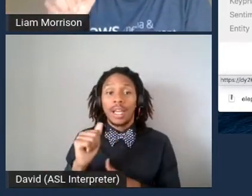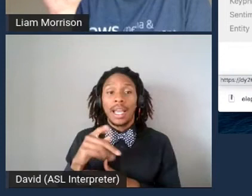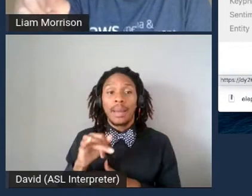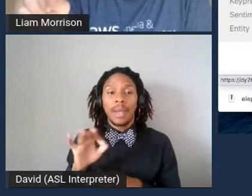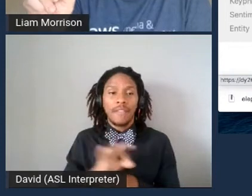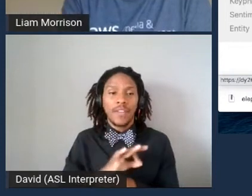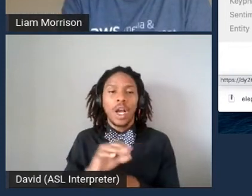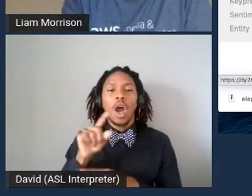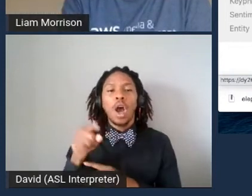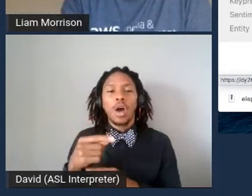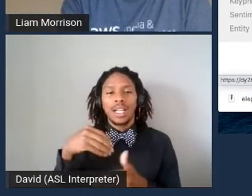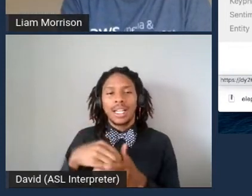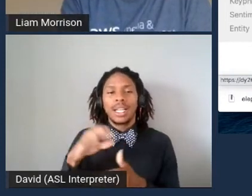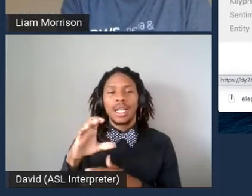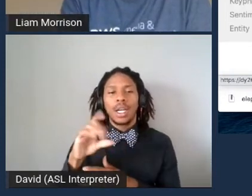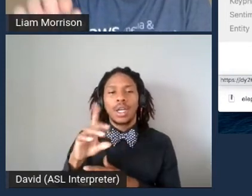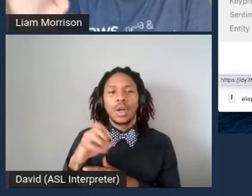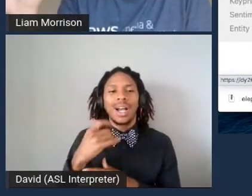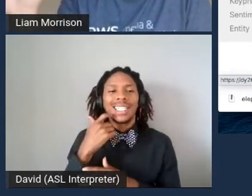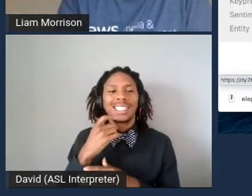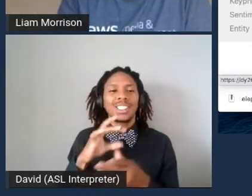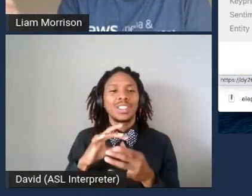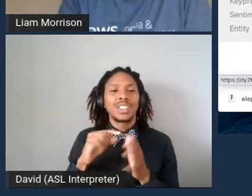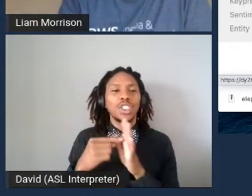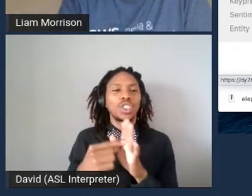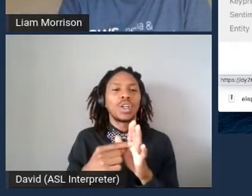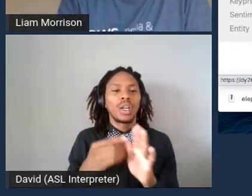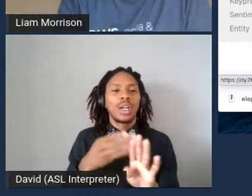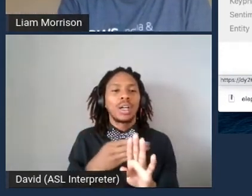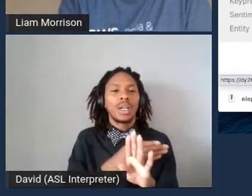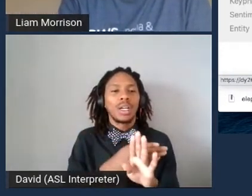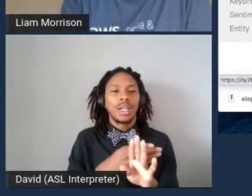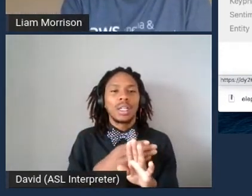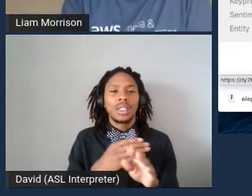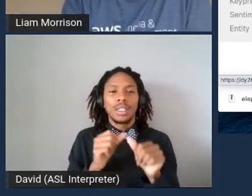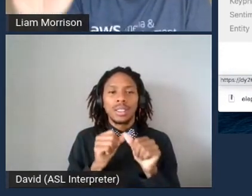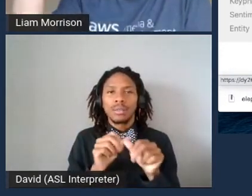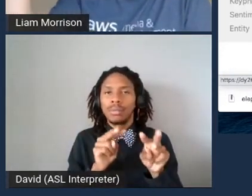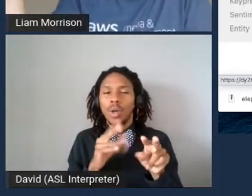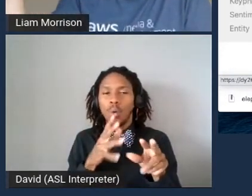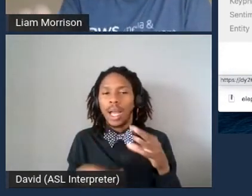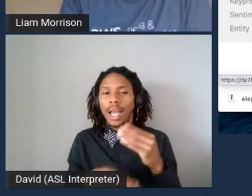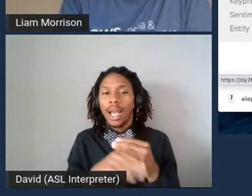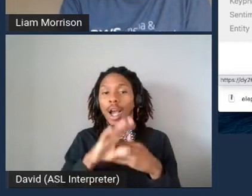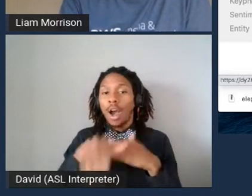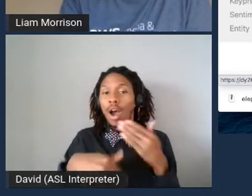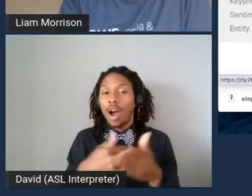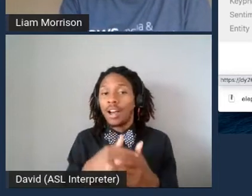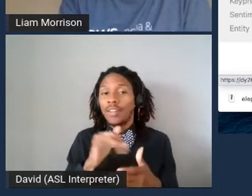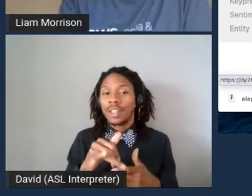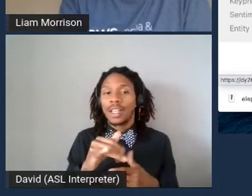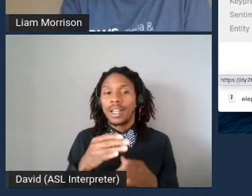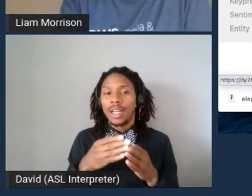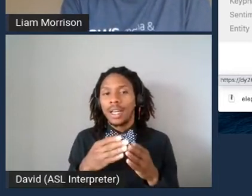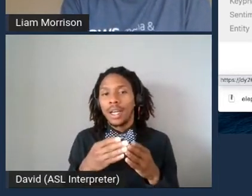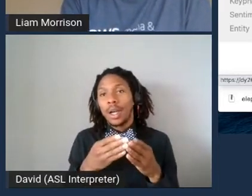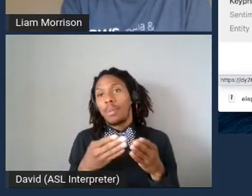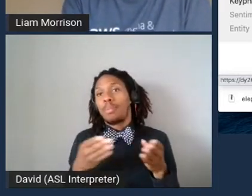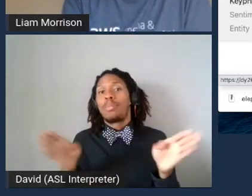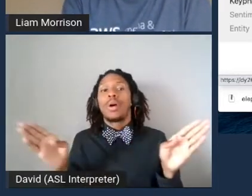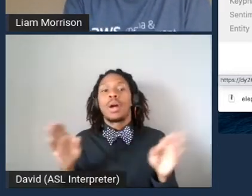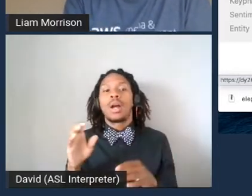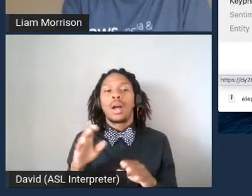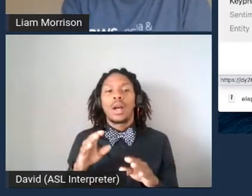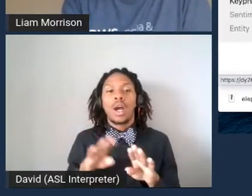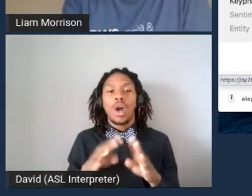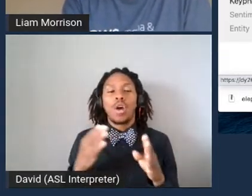only in the code that I showed earlier. Stay tuned. We are actually adding all of that into the larger open source code that